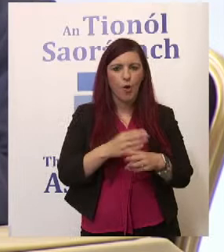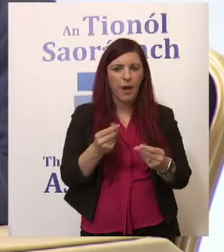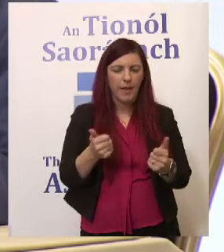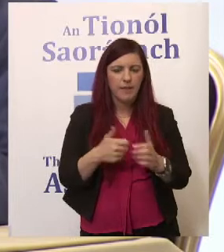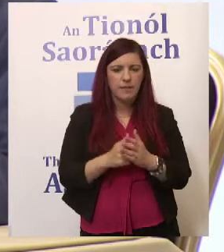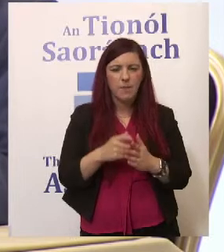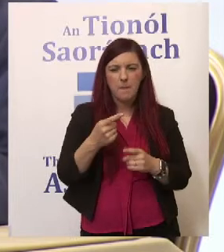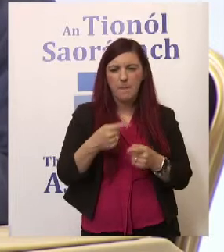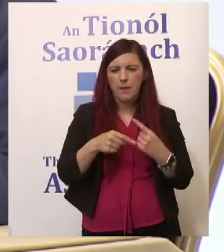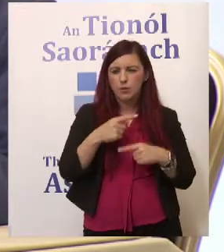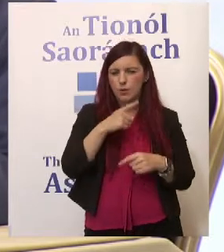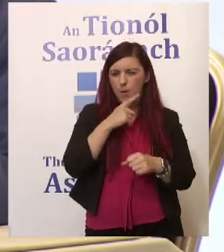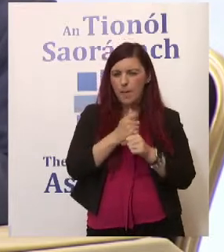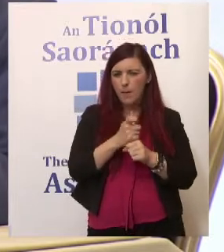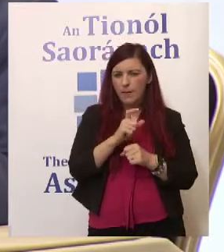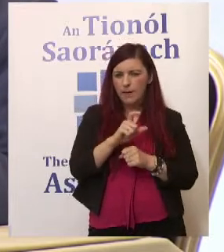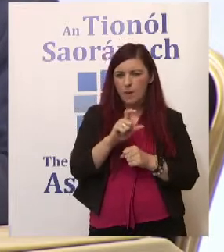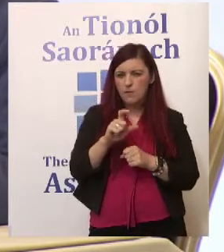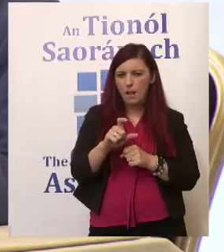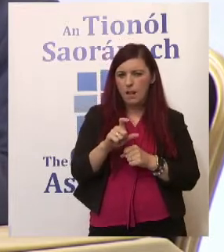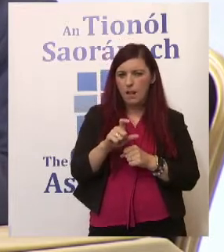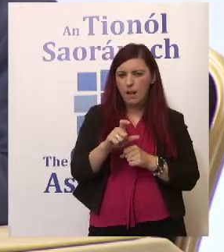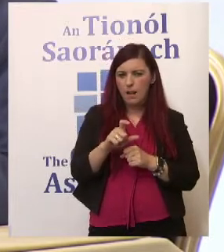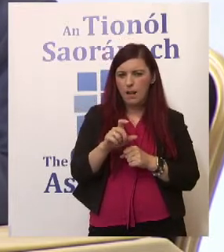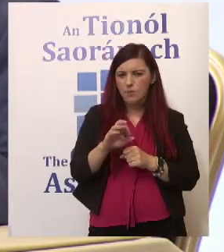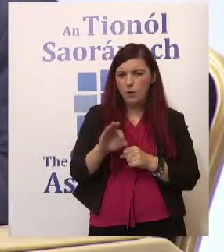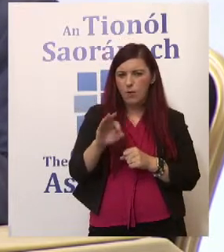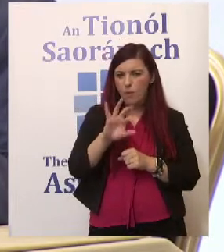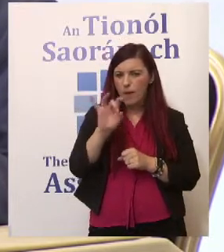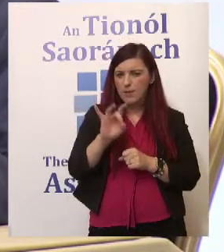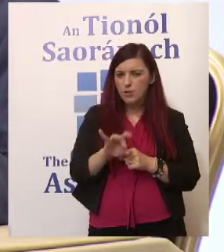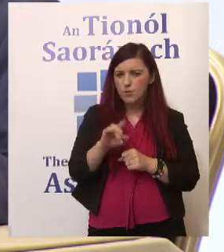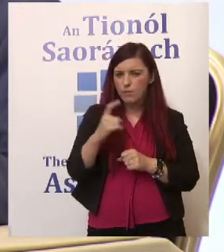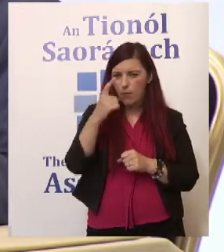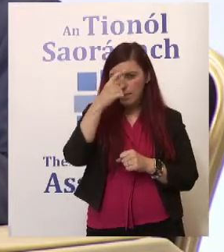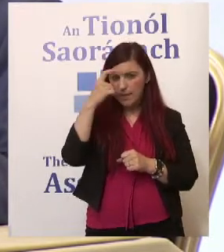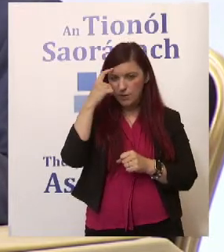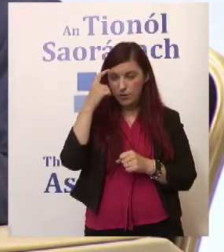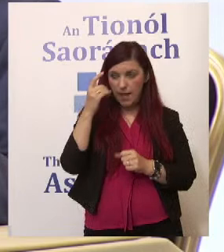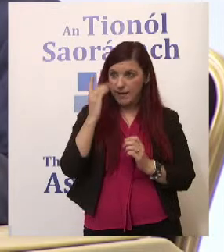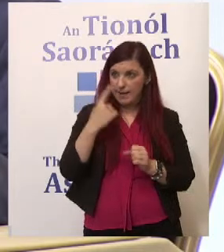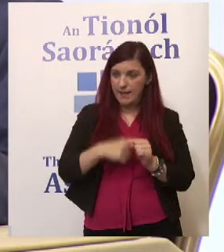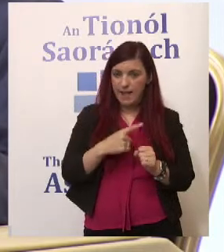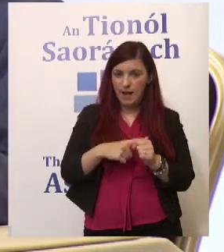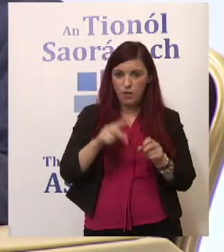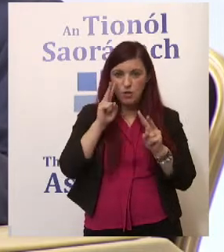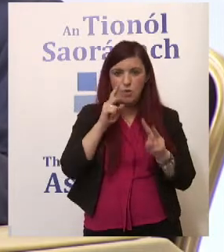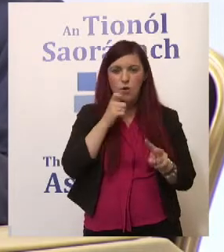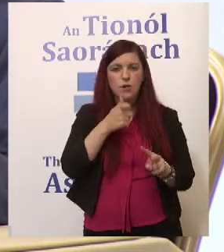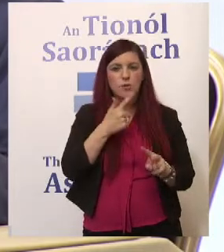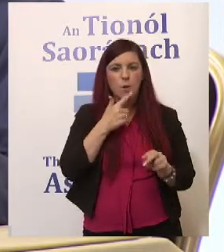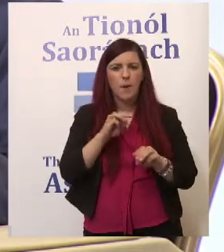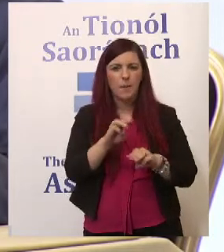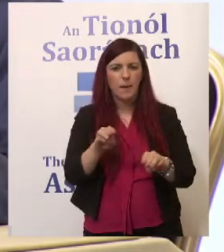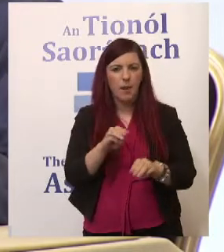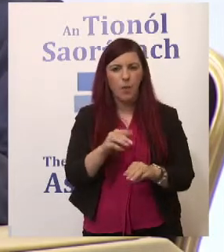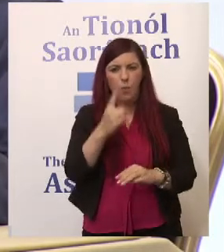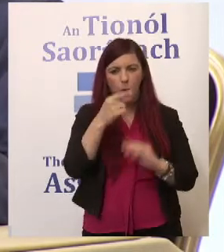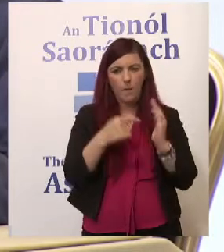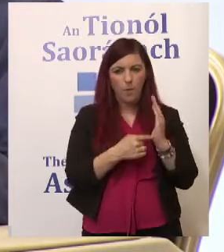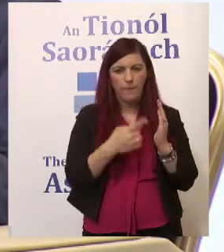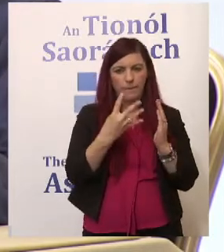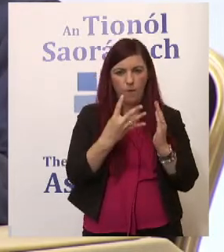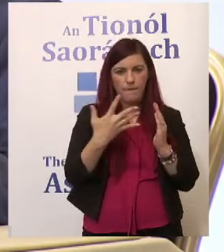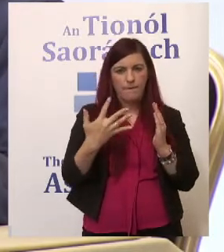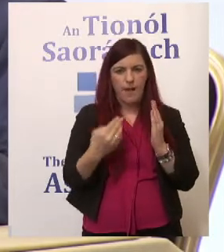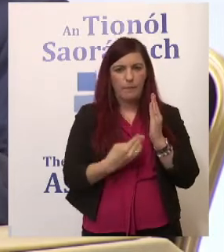accountable, the Gerard's question just for 1 second. I just observe again that Dublin's population is 1.45